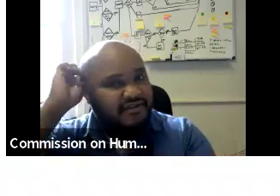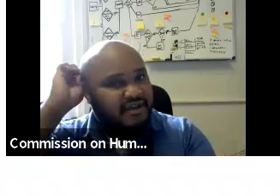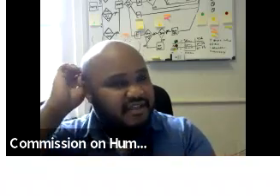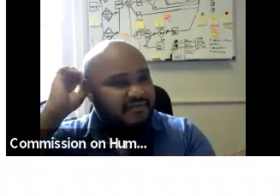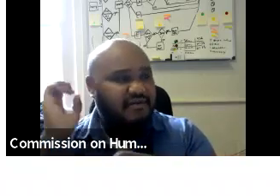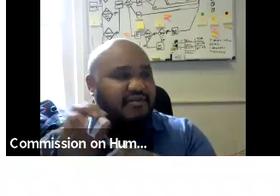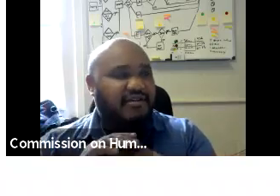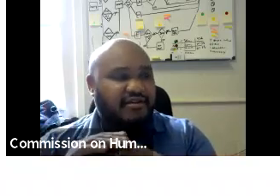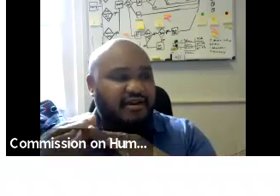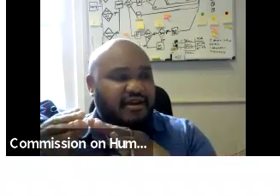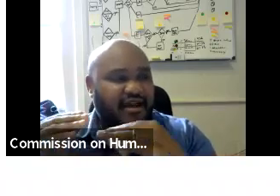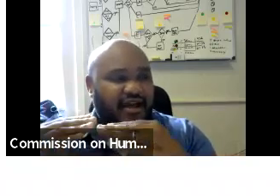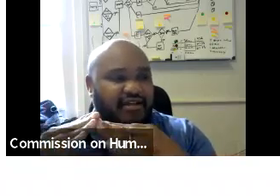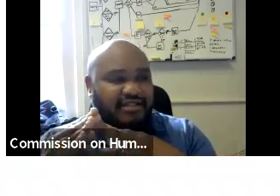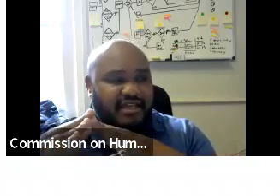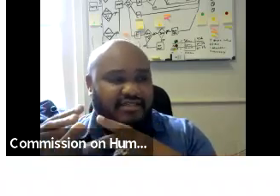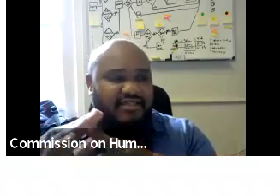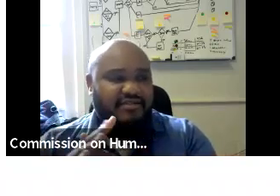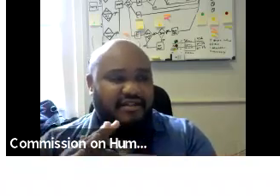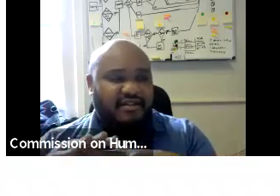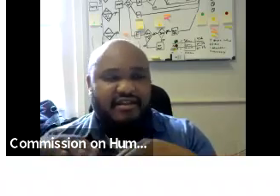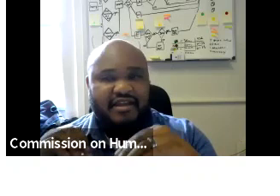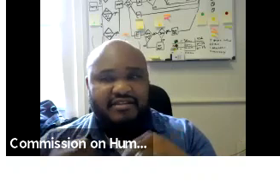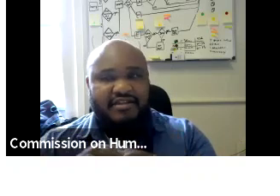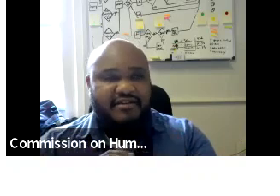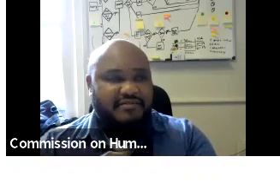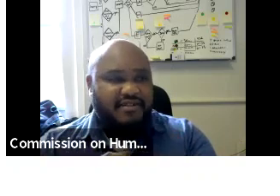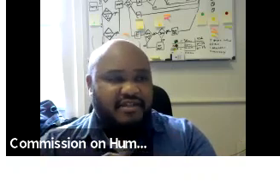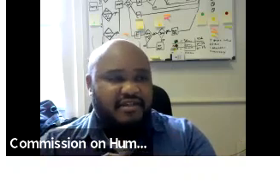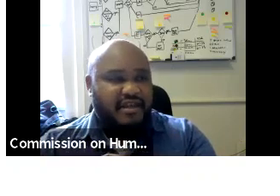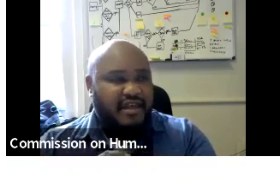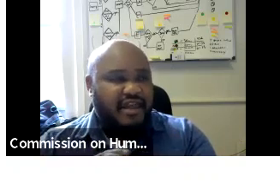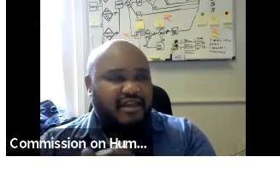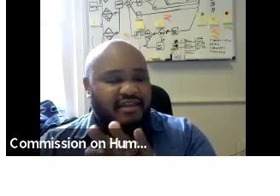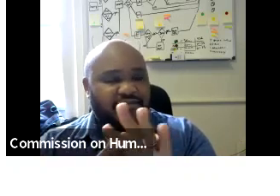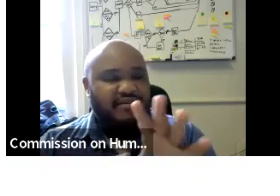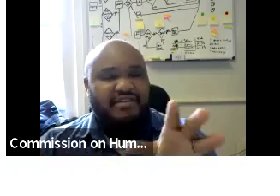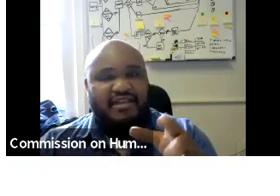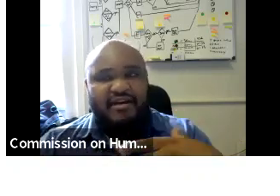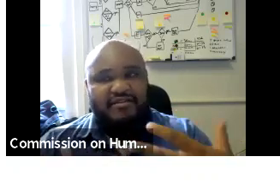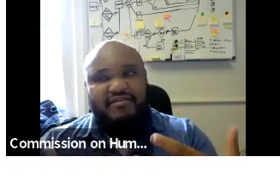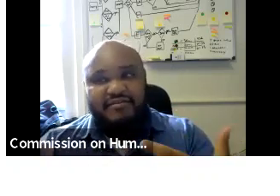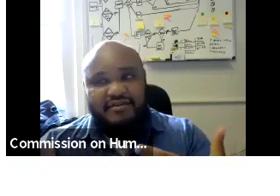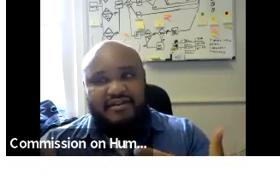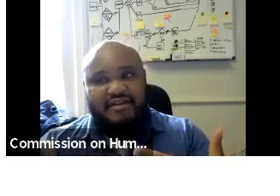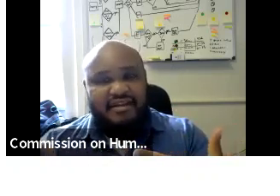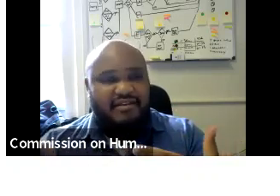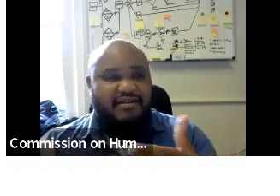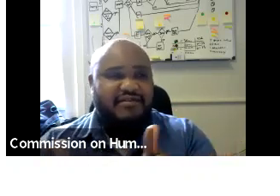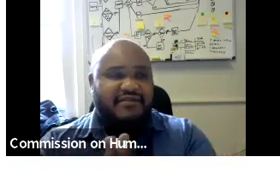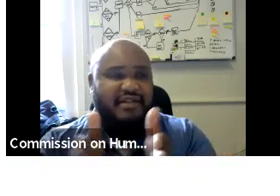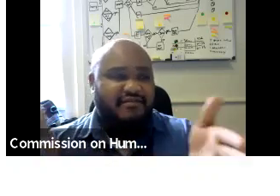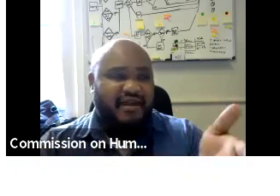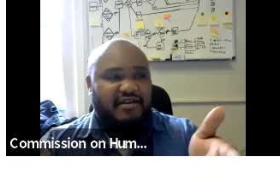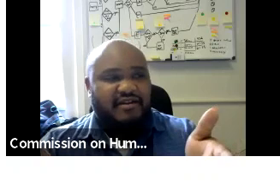categories that we talked about earlier, sex, gender identity, and gender expression. And then you can see how they're interpreted in